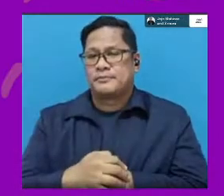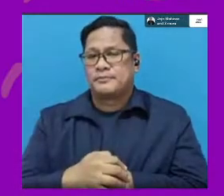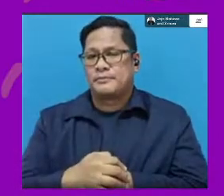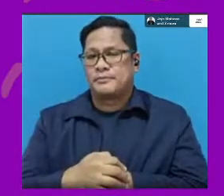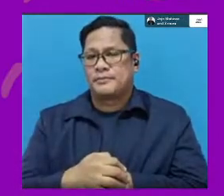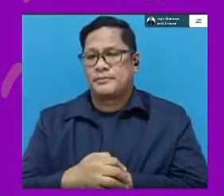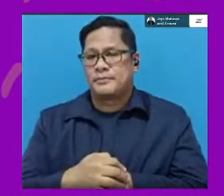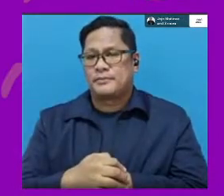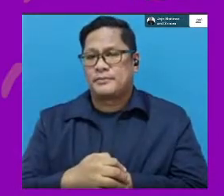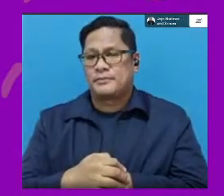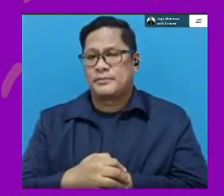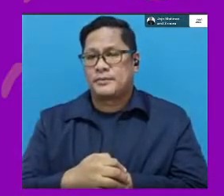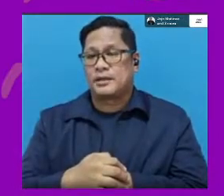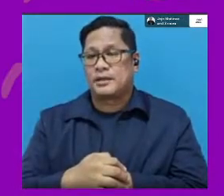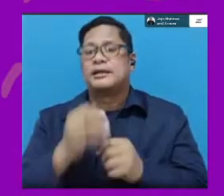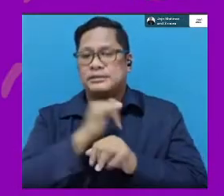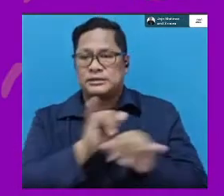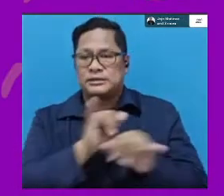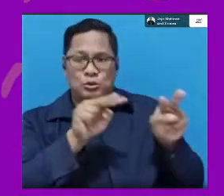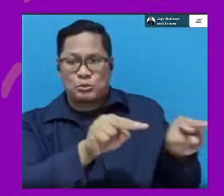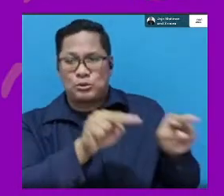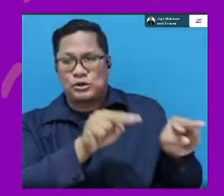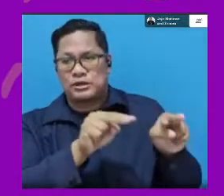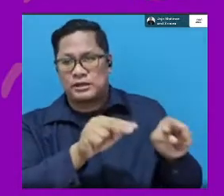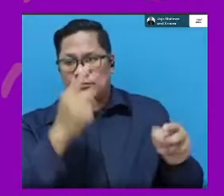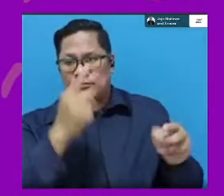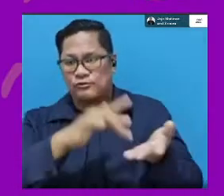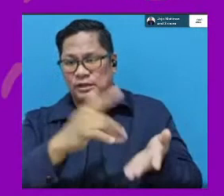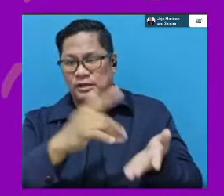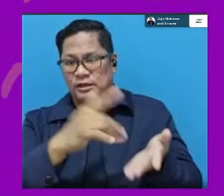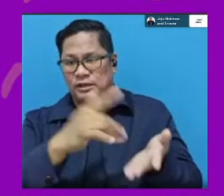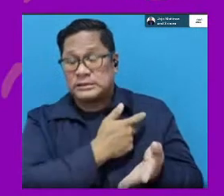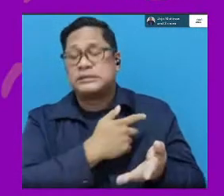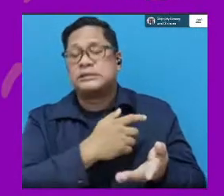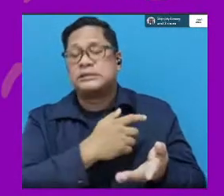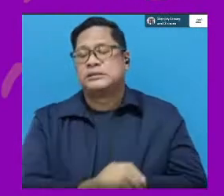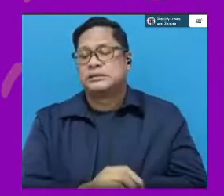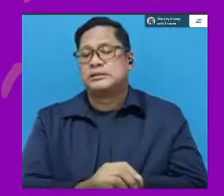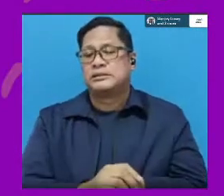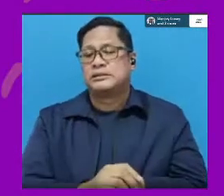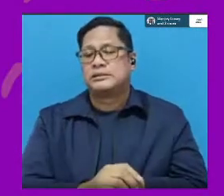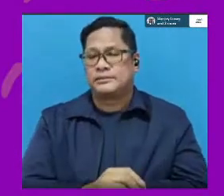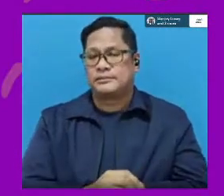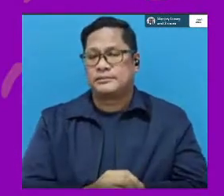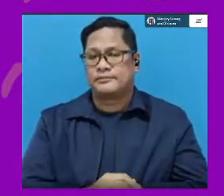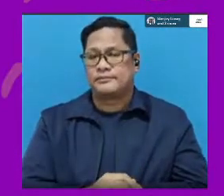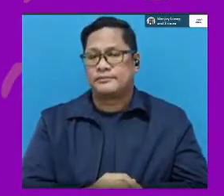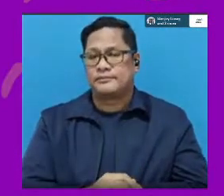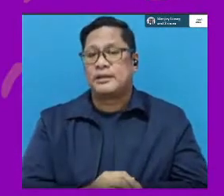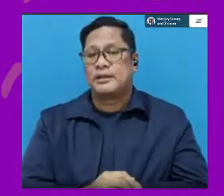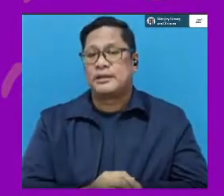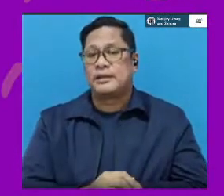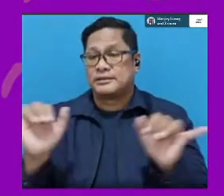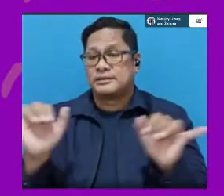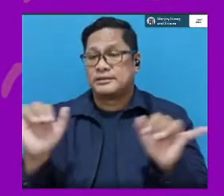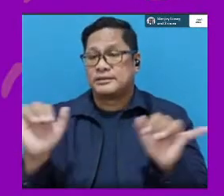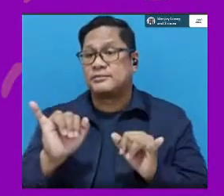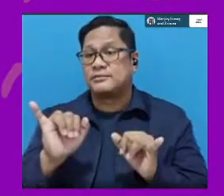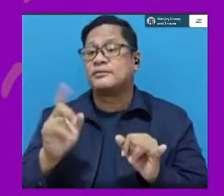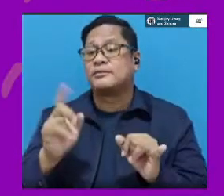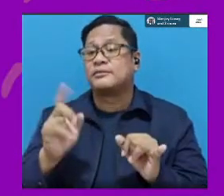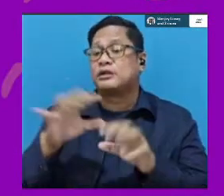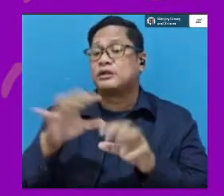the monitoring of vaccine surveillance, the VigiFlow app, and also ensuring the